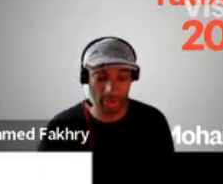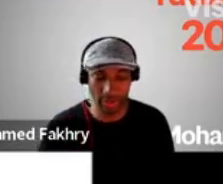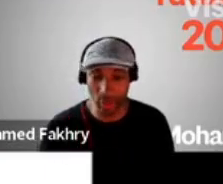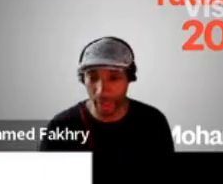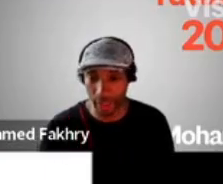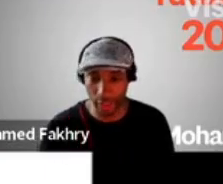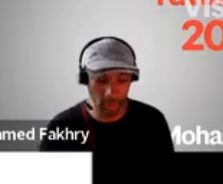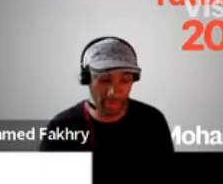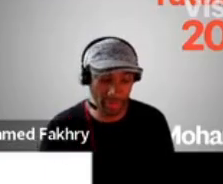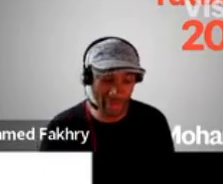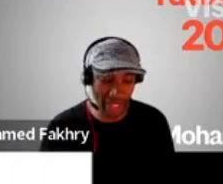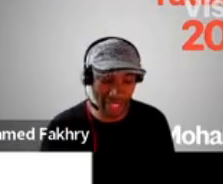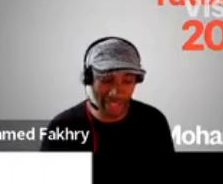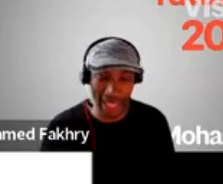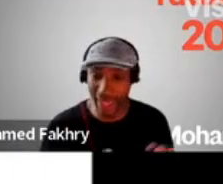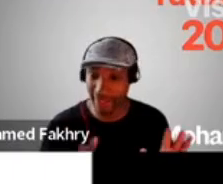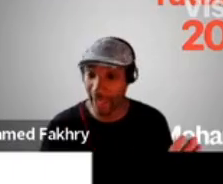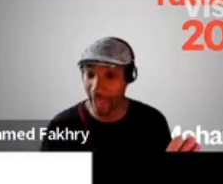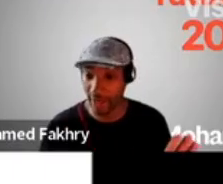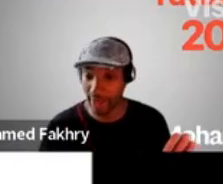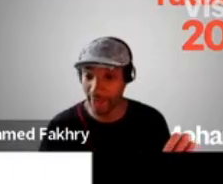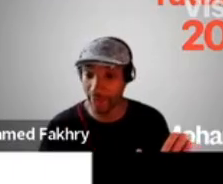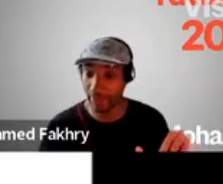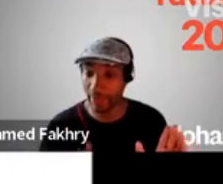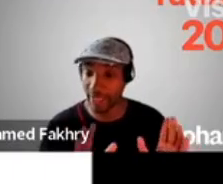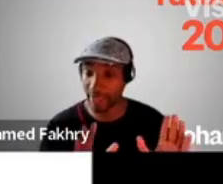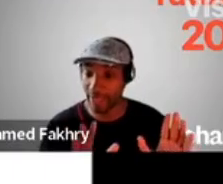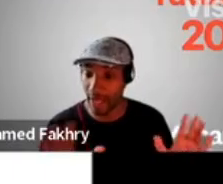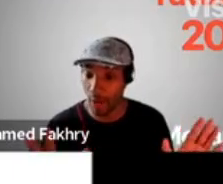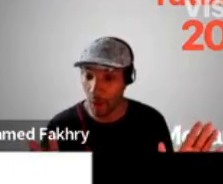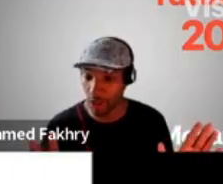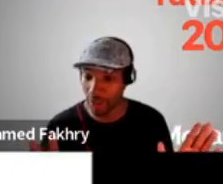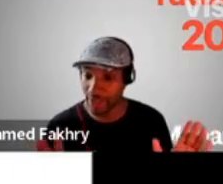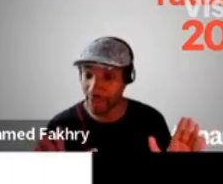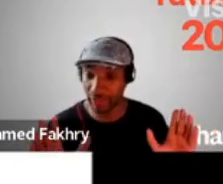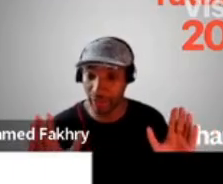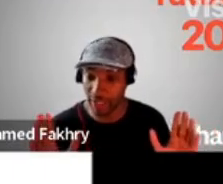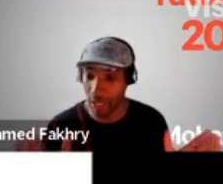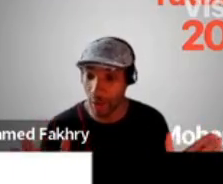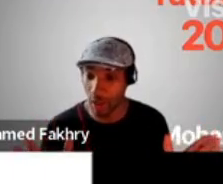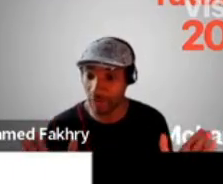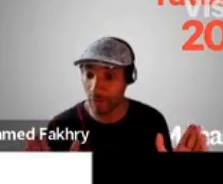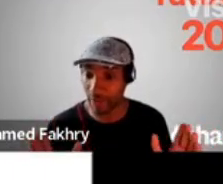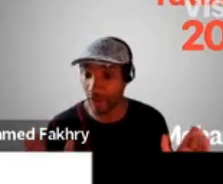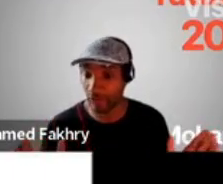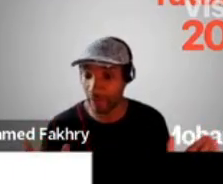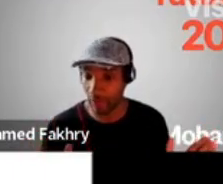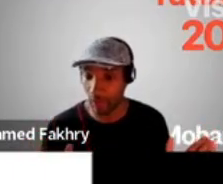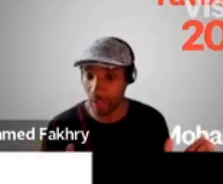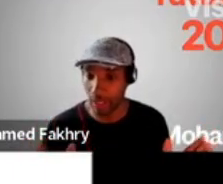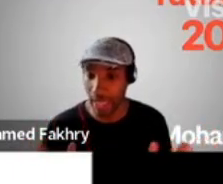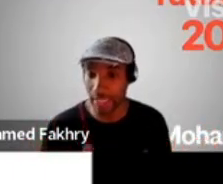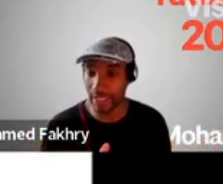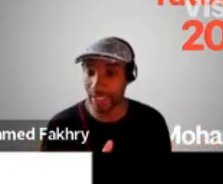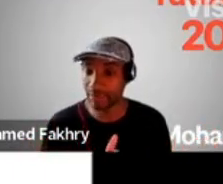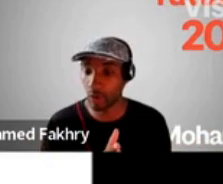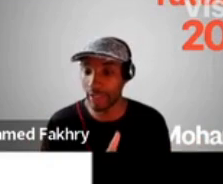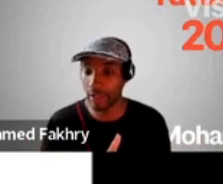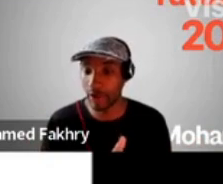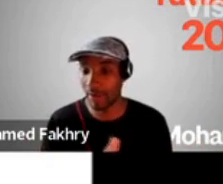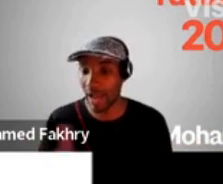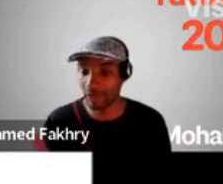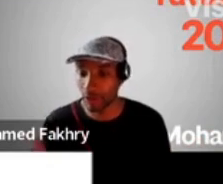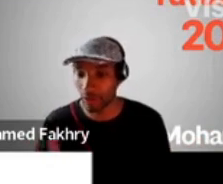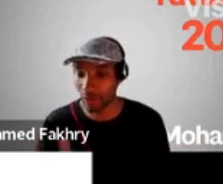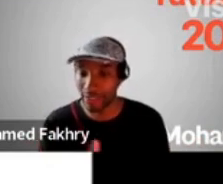want to be really clear with the fact that ASL is the basic language. It's the first language for deaf people, and lips